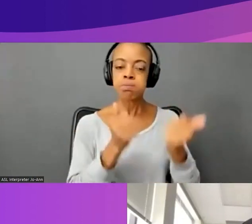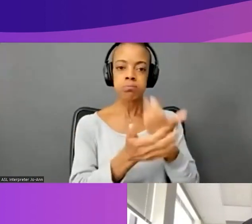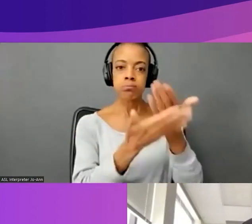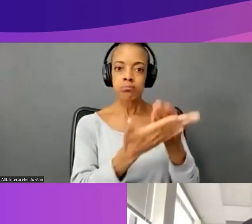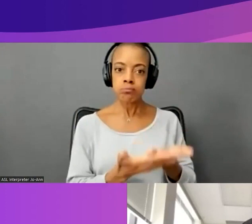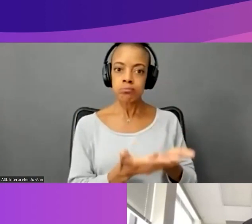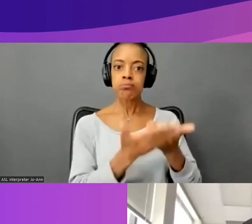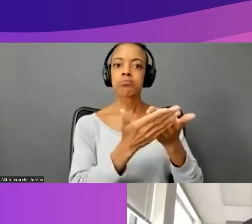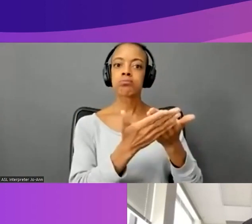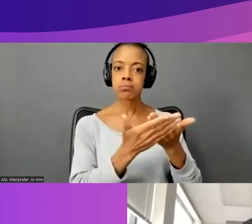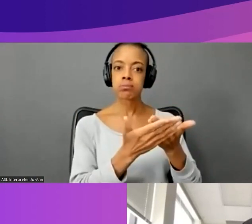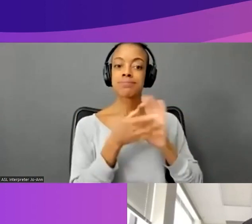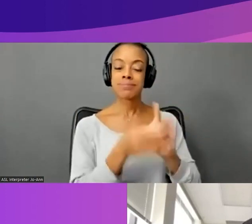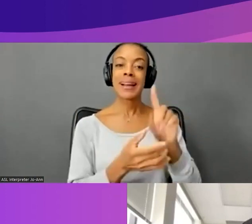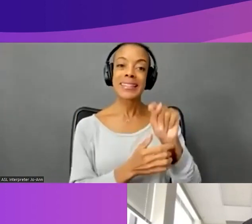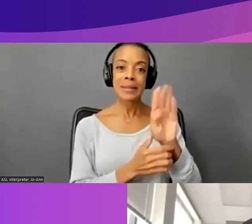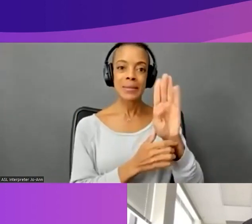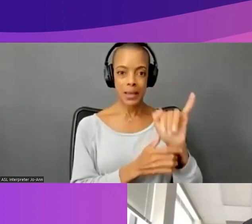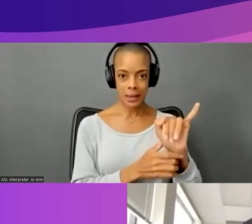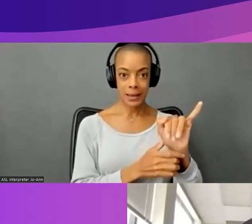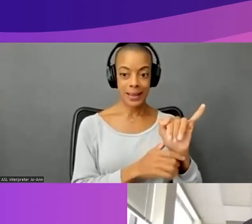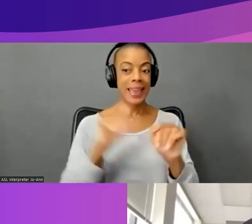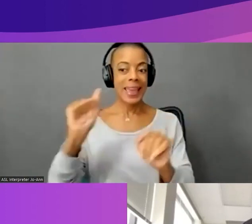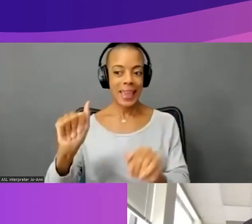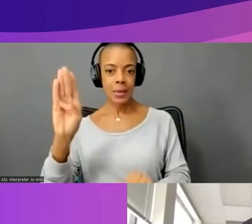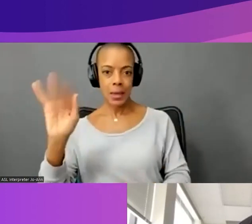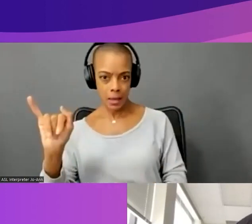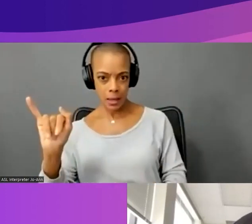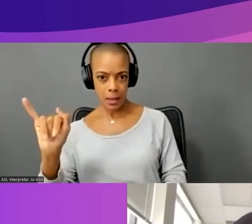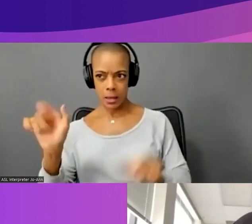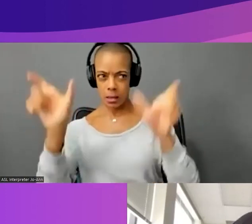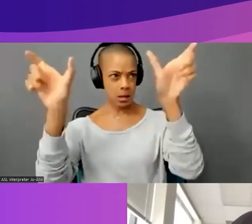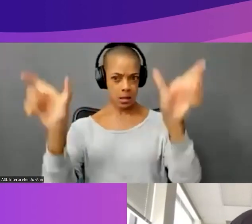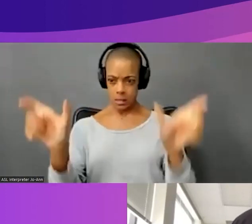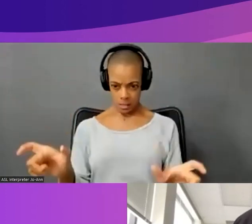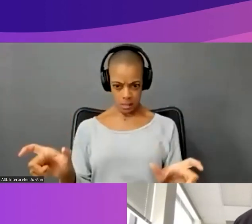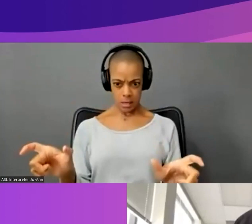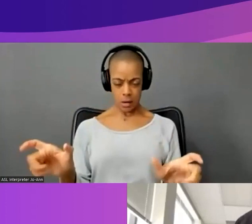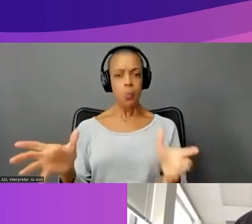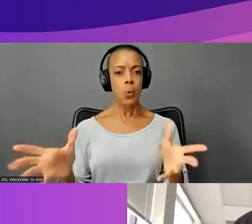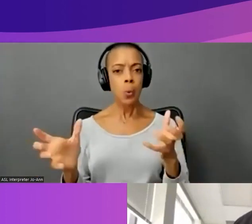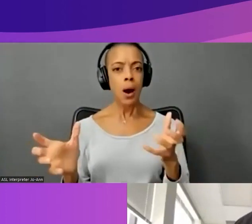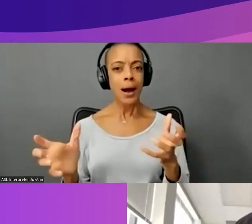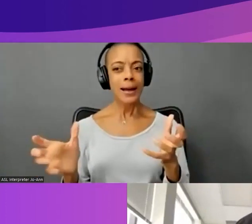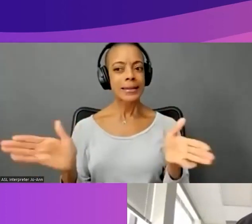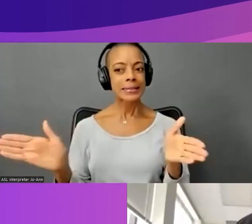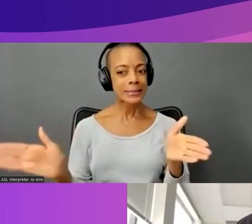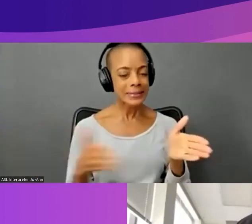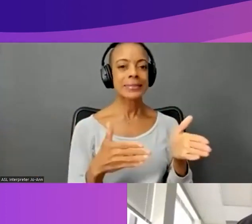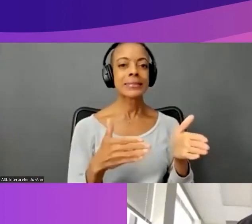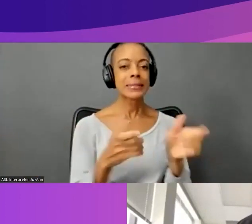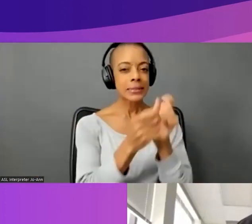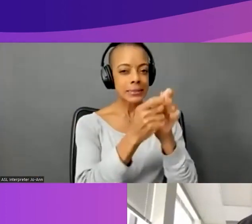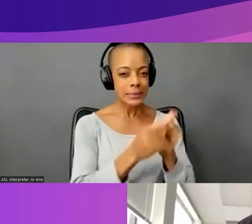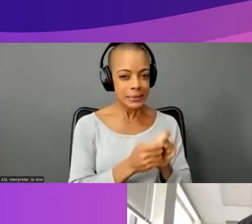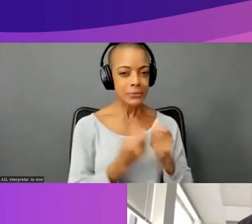came to traumatic brain injuries and acquired brain injuries, and we wanted some specificity to kind of narrow it down.